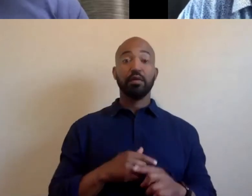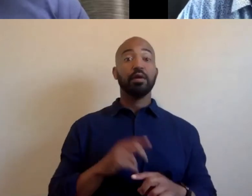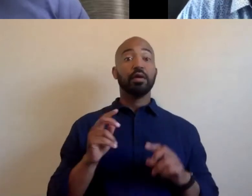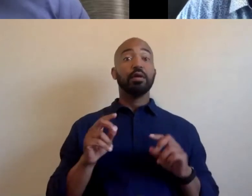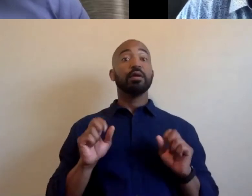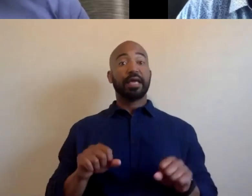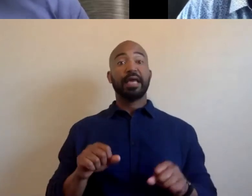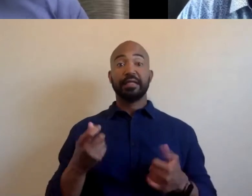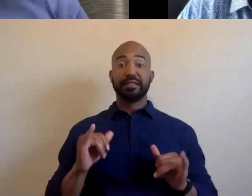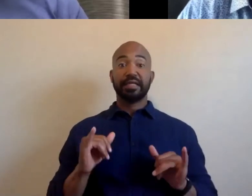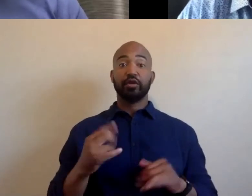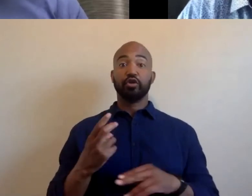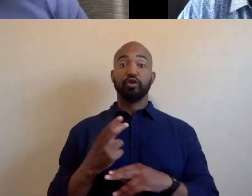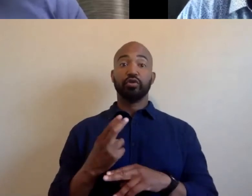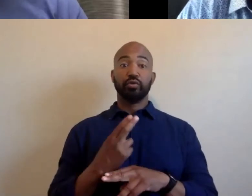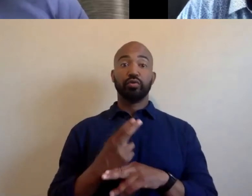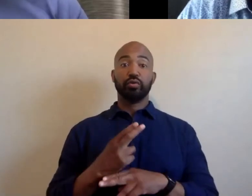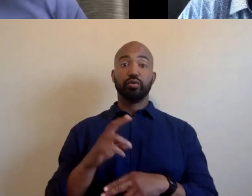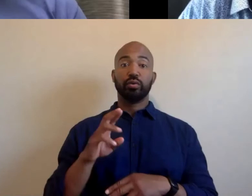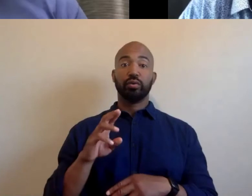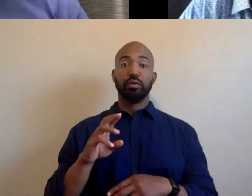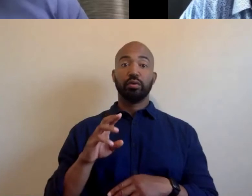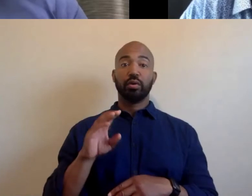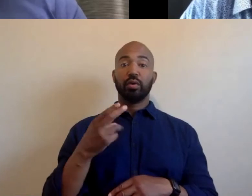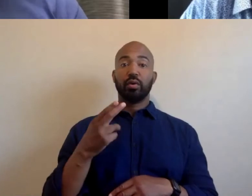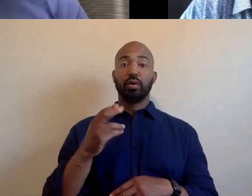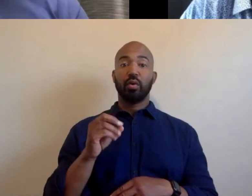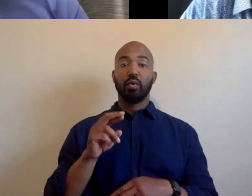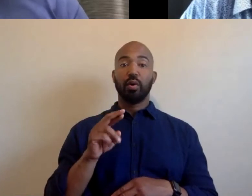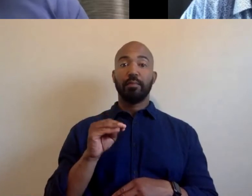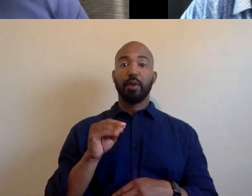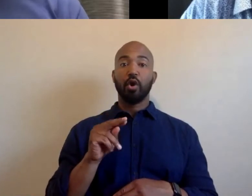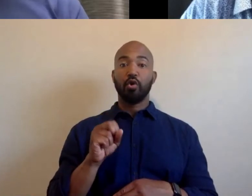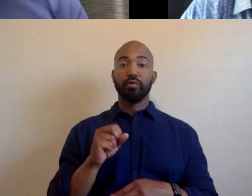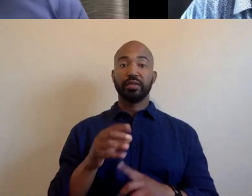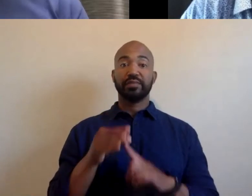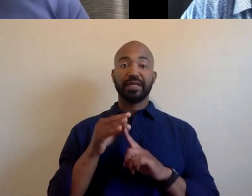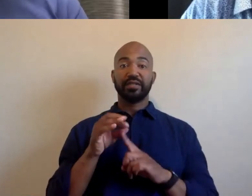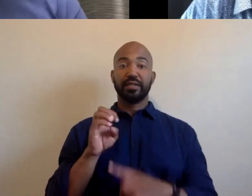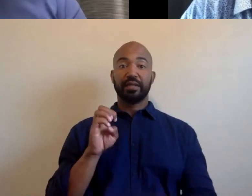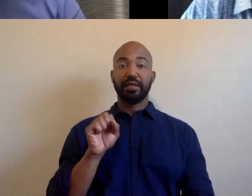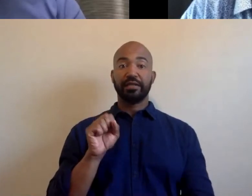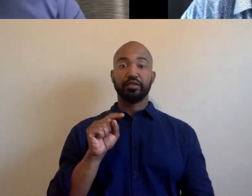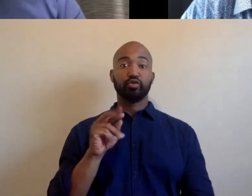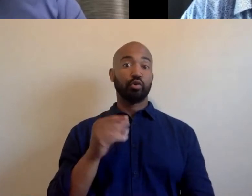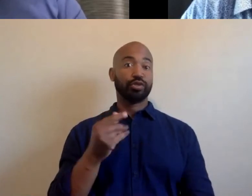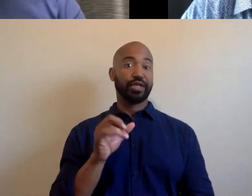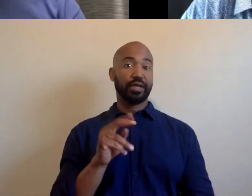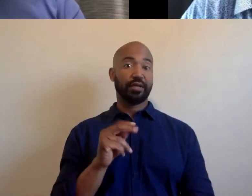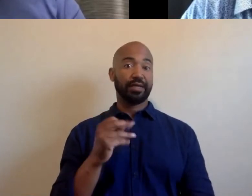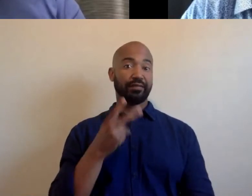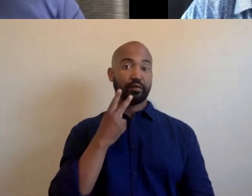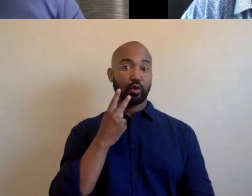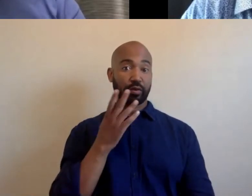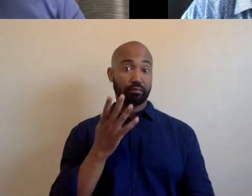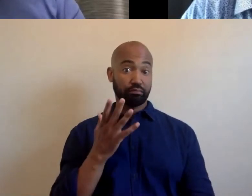hormones, especially estrogen, if I smoke? Yes. So estrogen is not